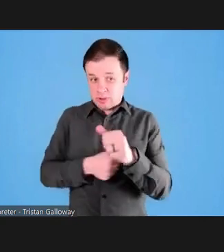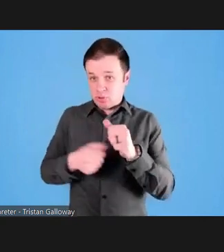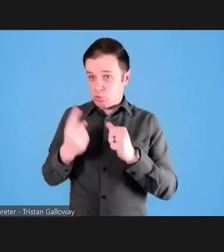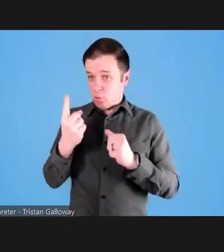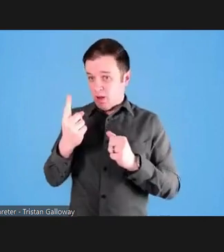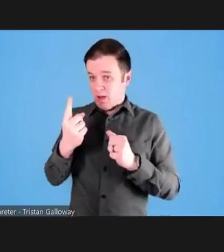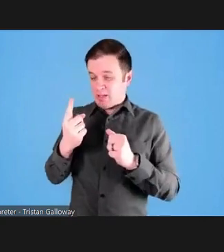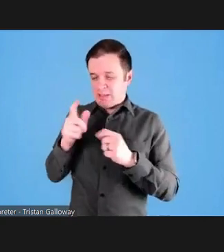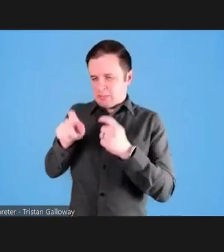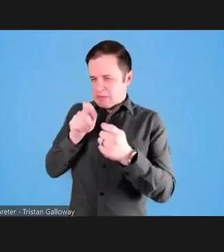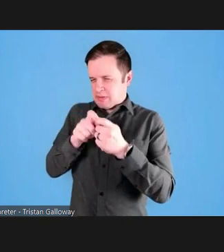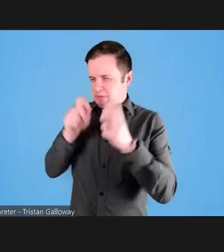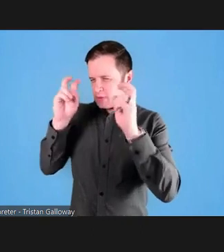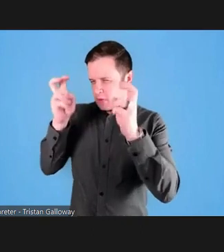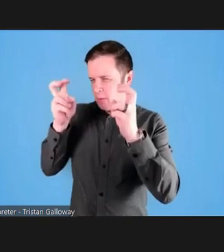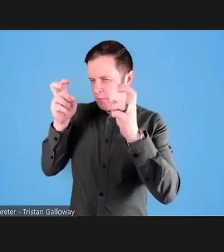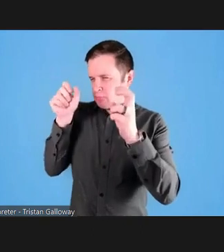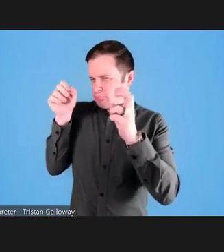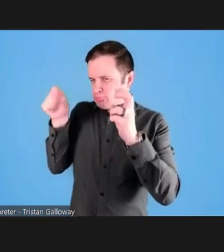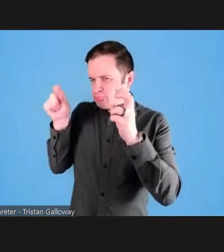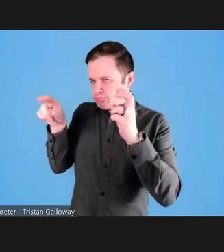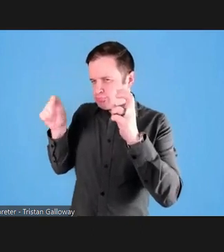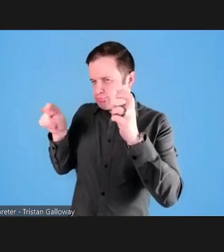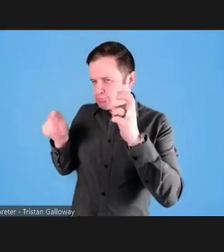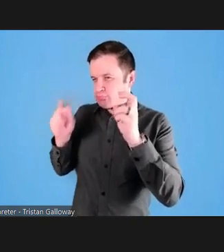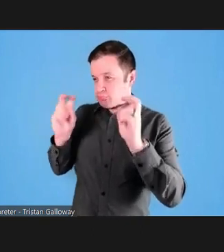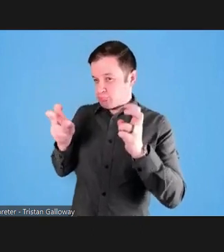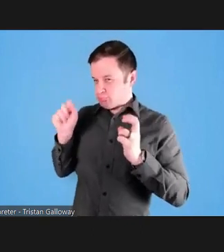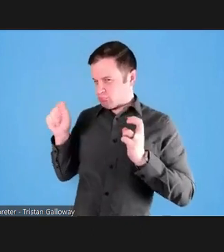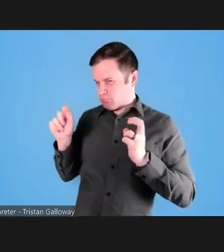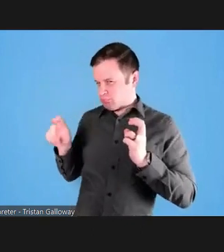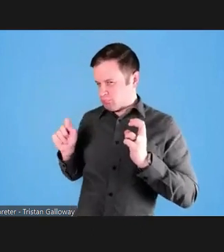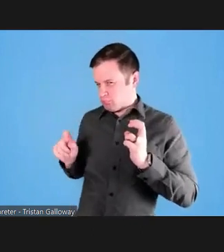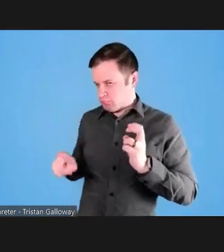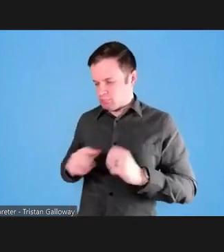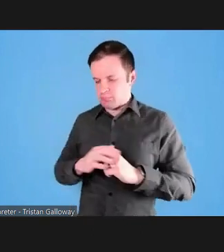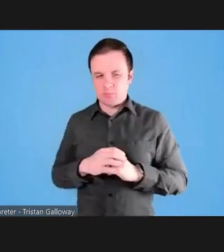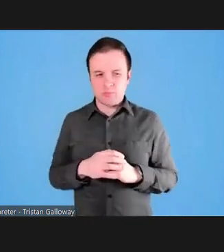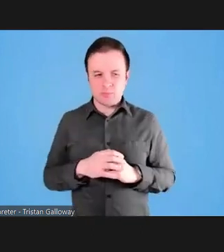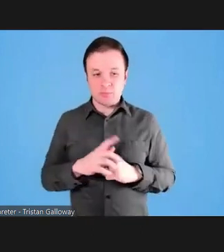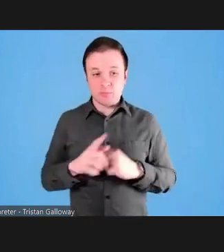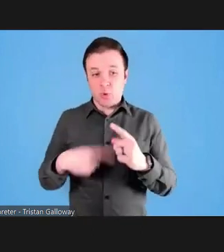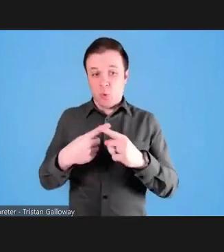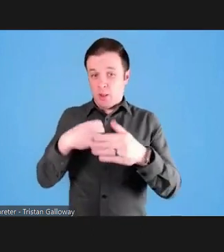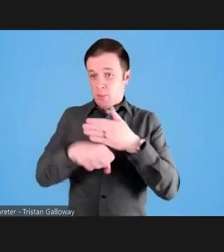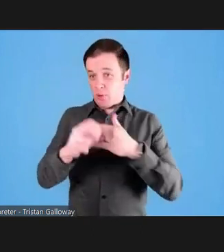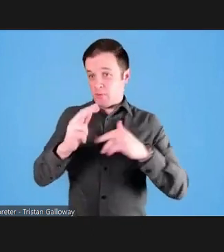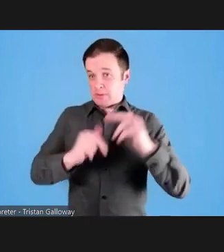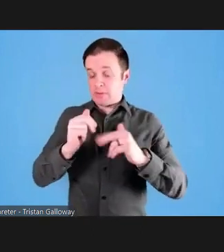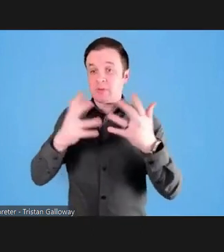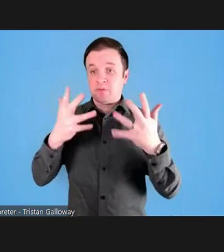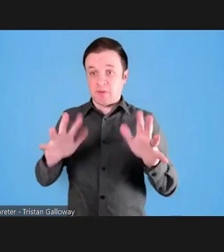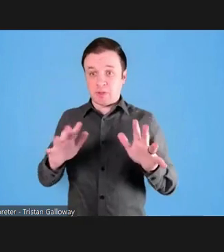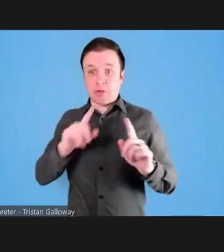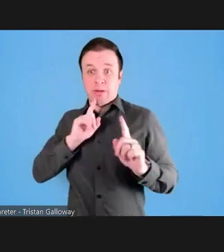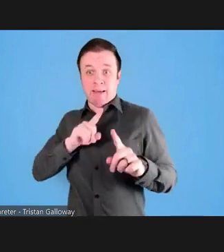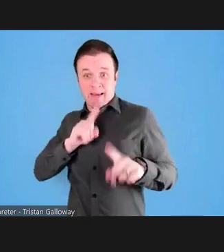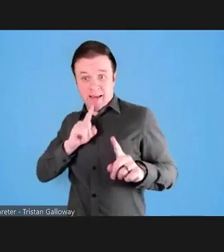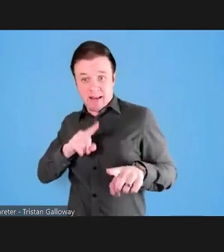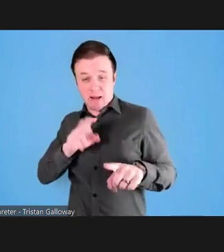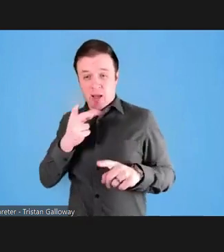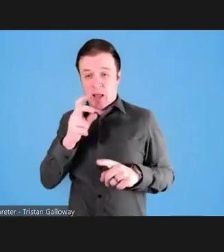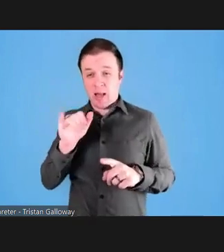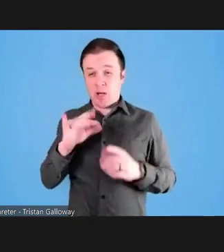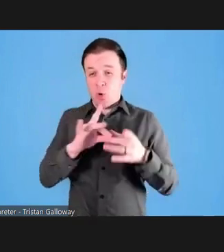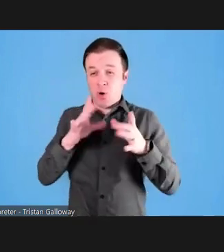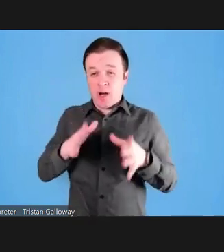specific topic or area of a newborn hearing screening program. Once the birth facility completes them, the EHDI coordinator will